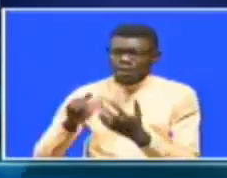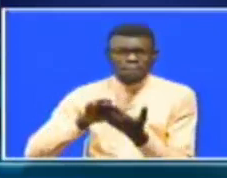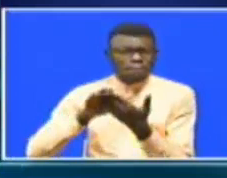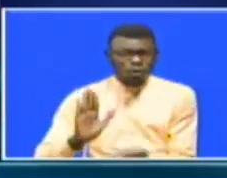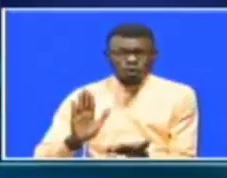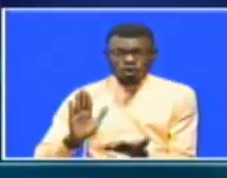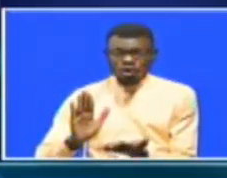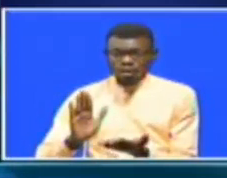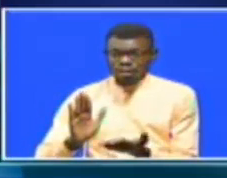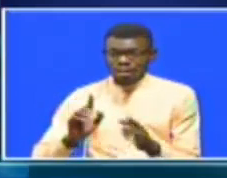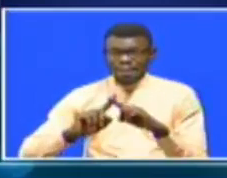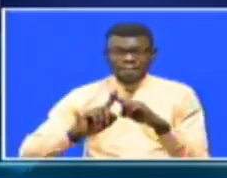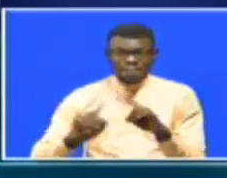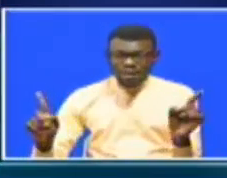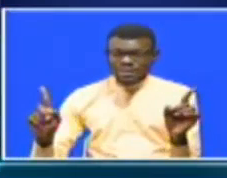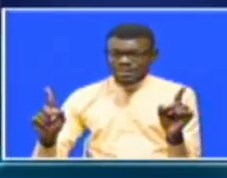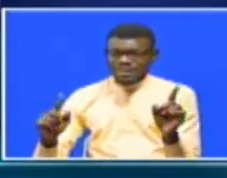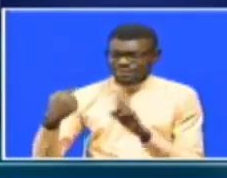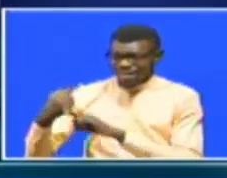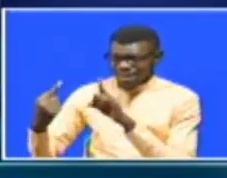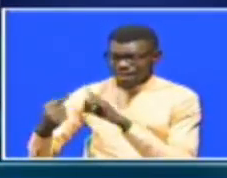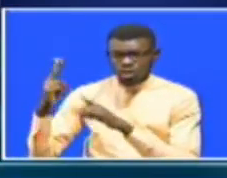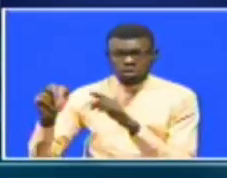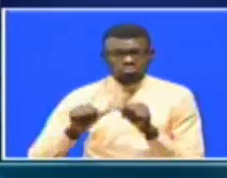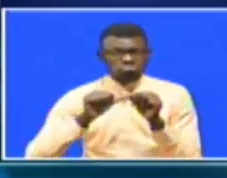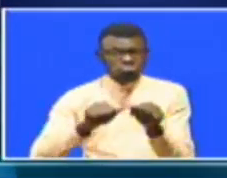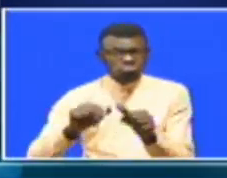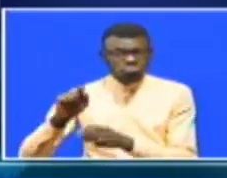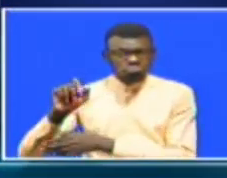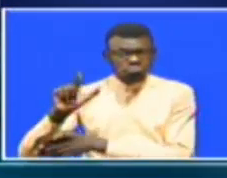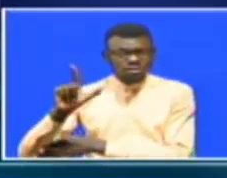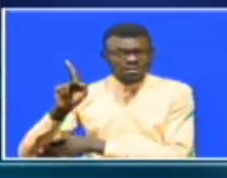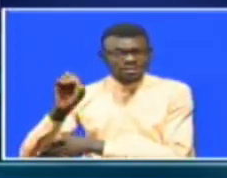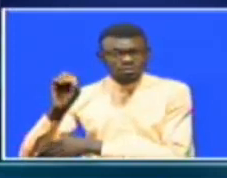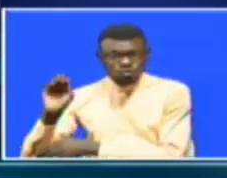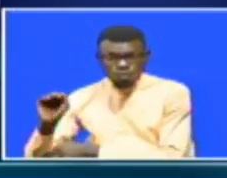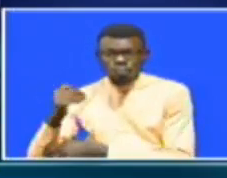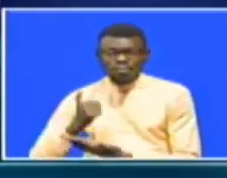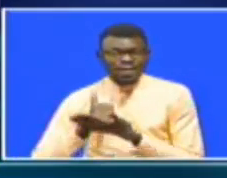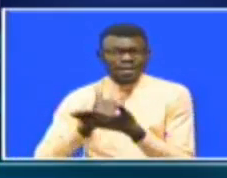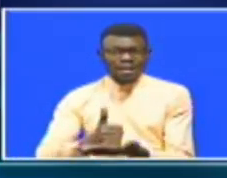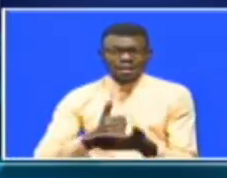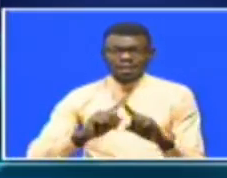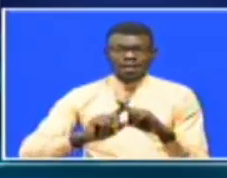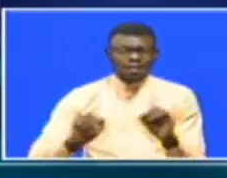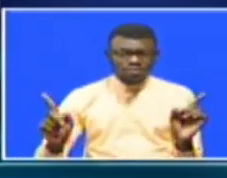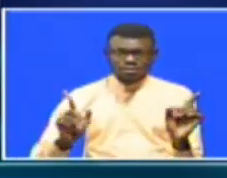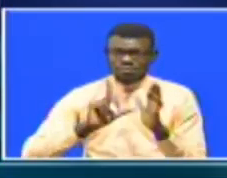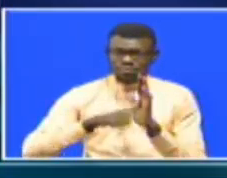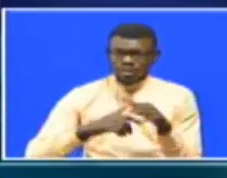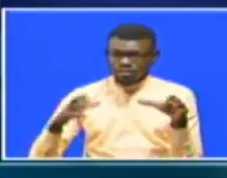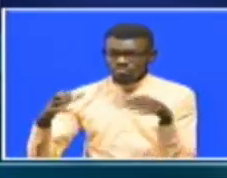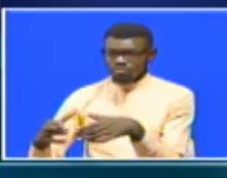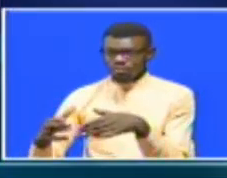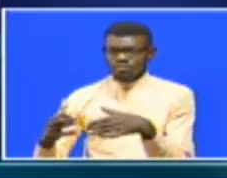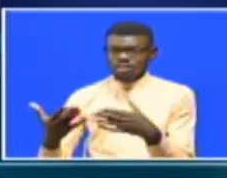winning script was the same for about two decades as Telkom Orange, their sponsors, ensured seamless operations. In return, the club gave the